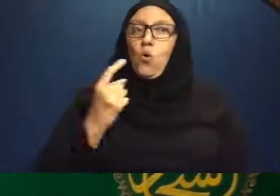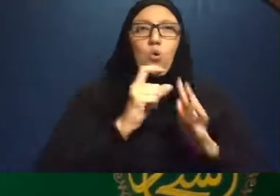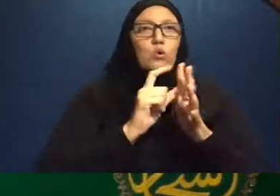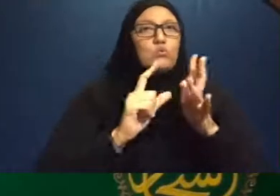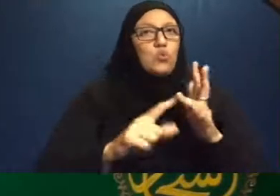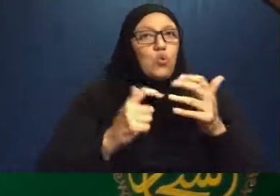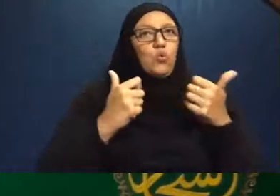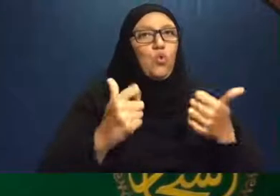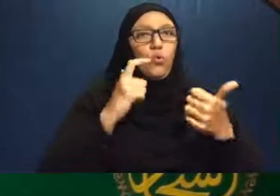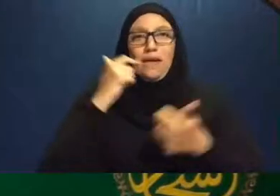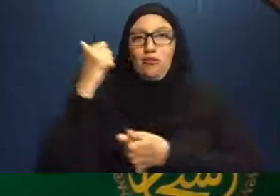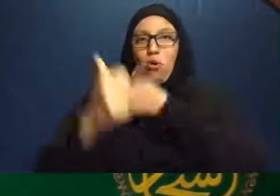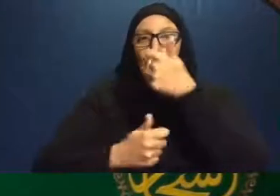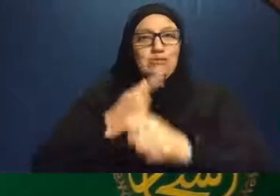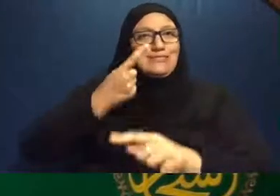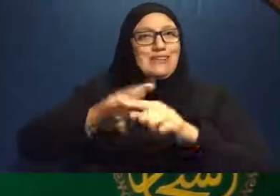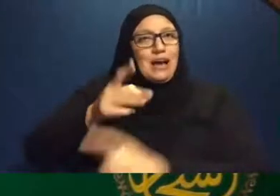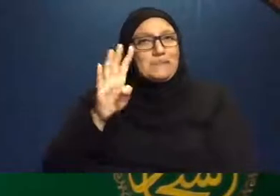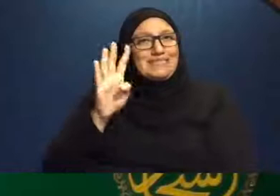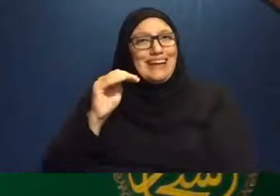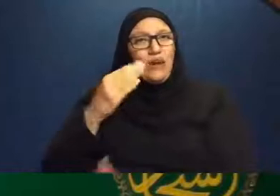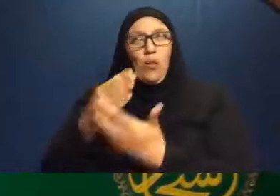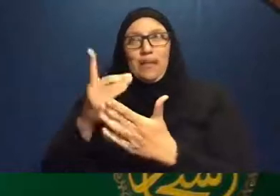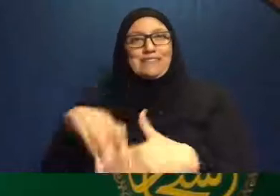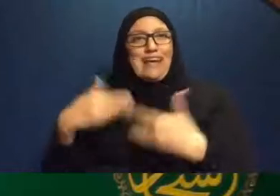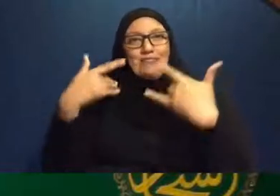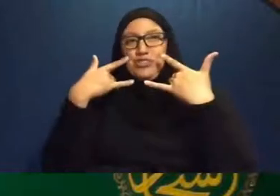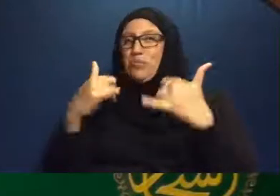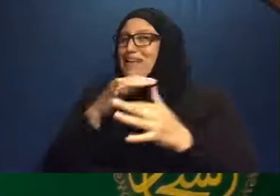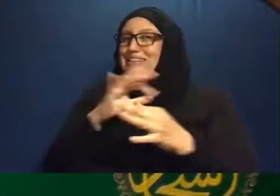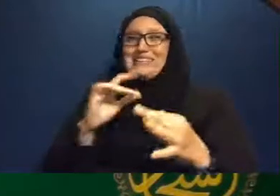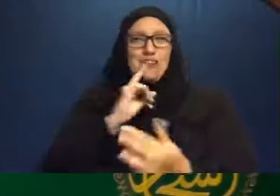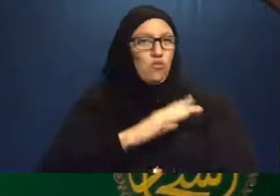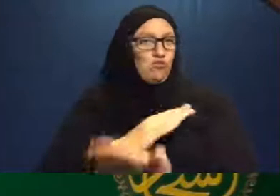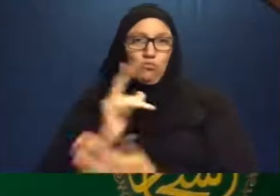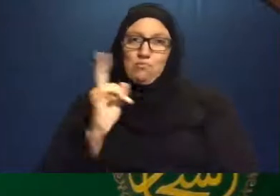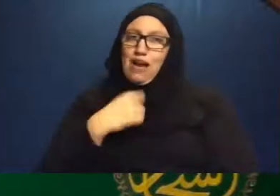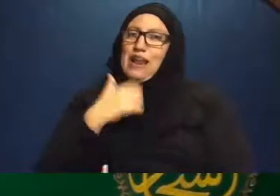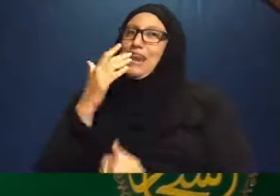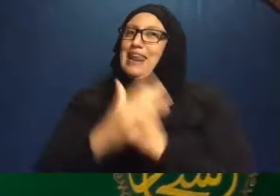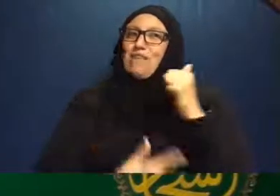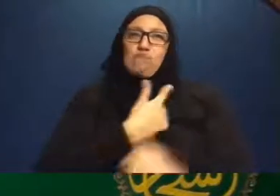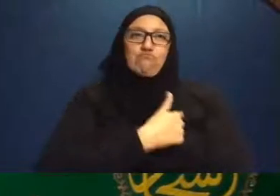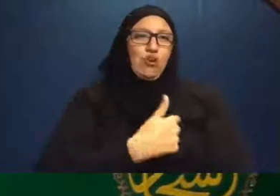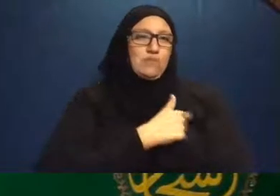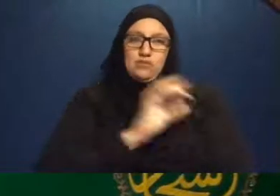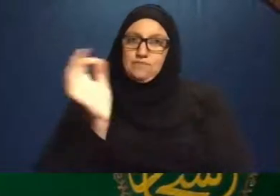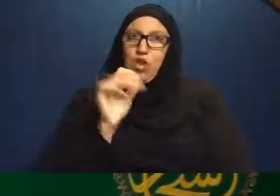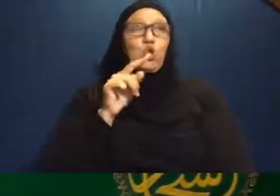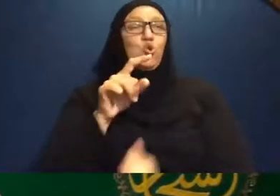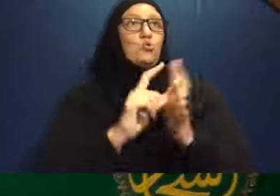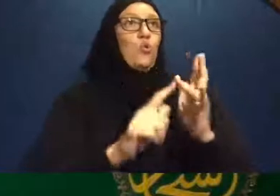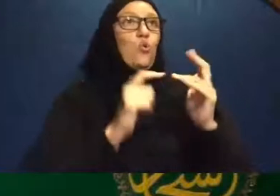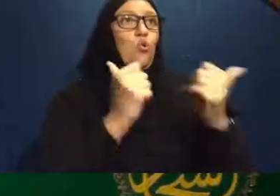good, you will be rewarded tenfold, in lieu of that, they didn't tell you the truth. I never promised